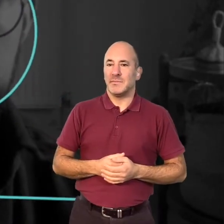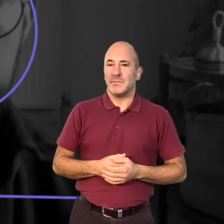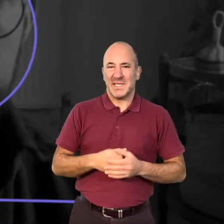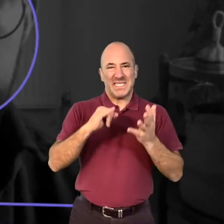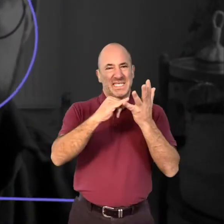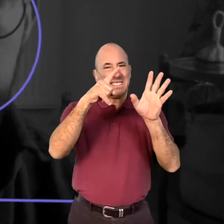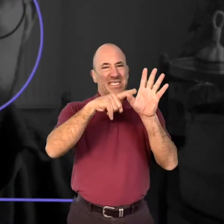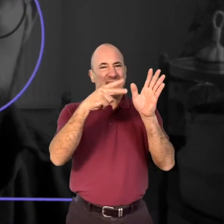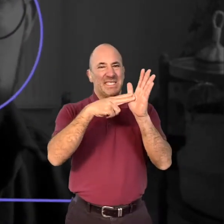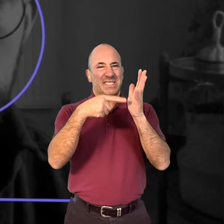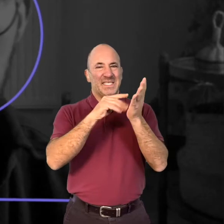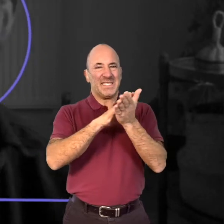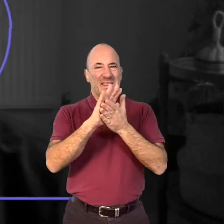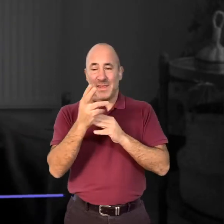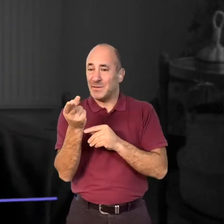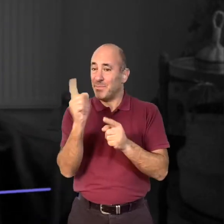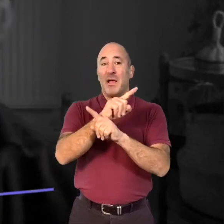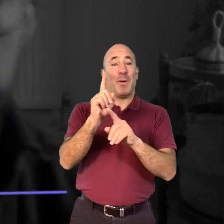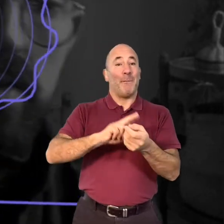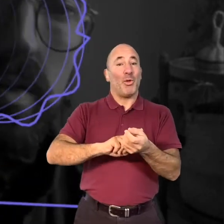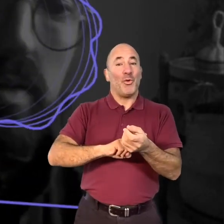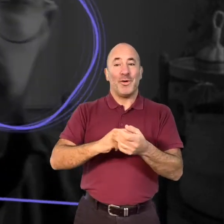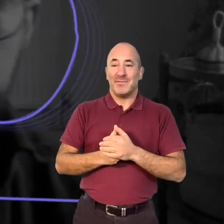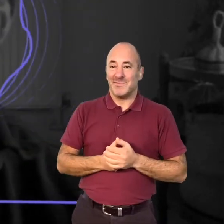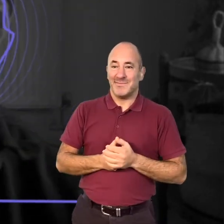Synth. And it's gone back to blue.